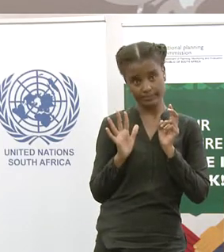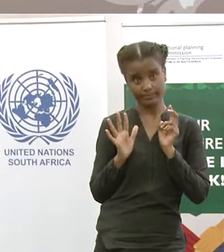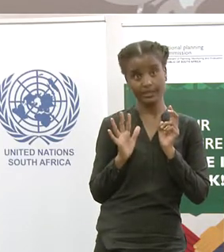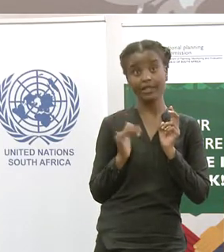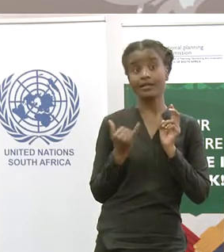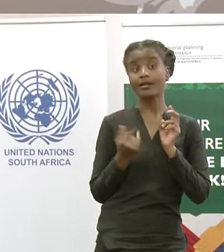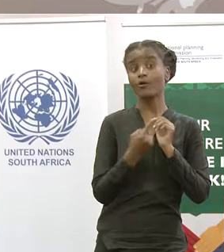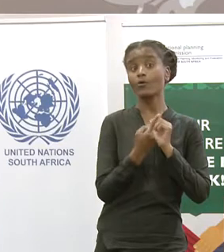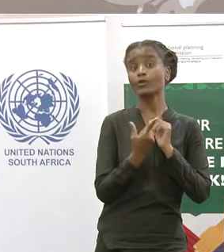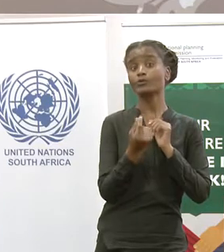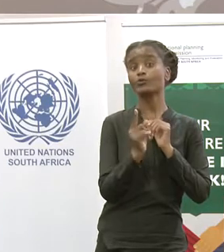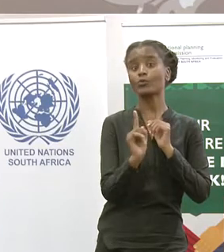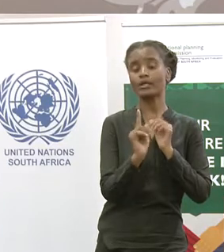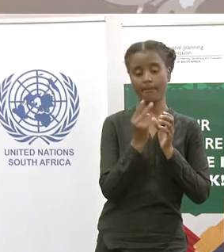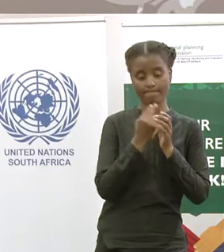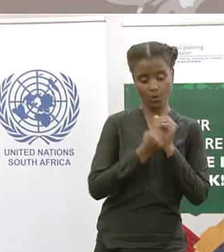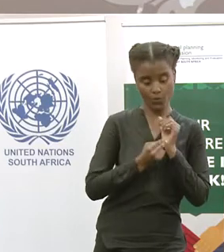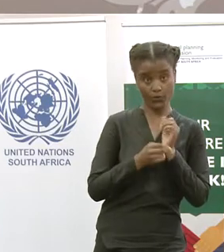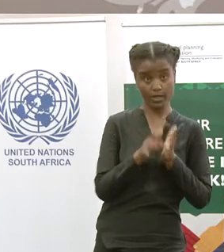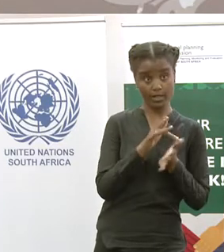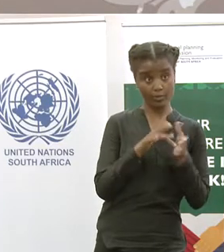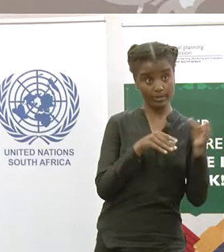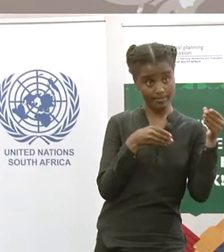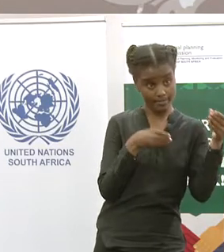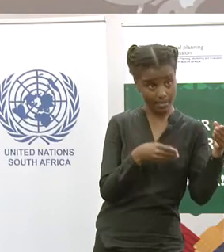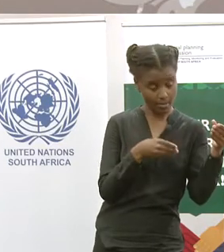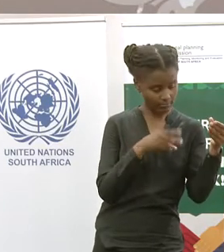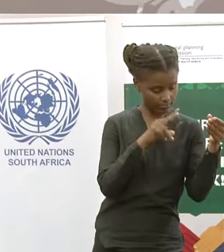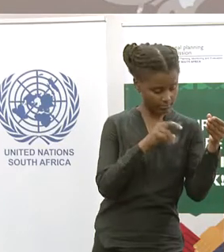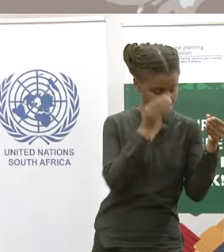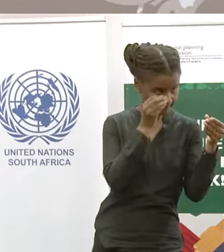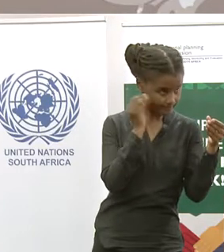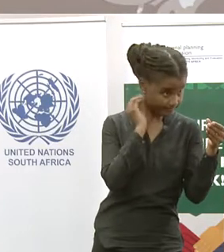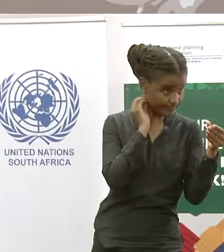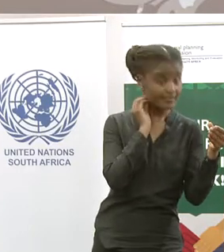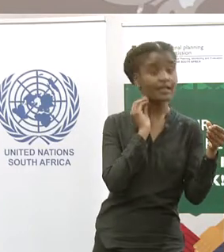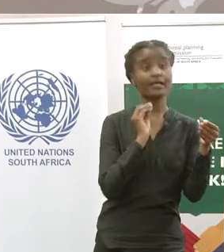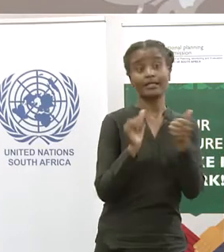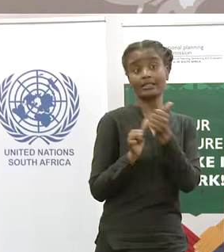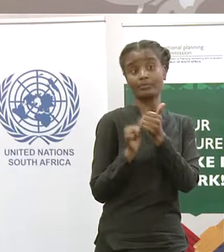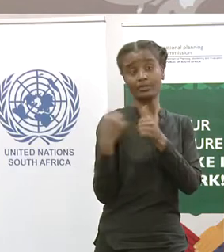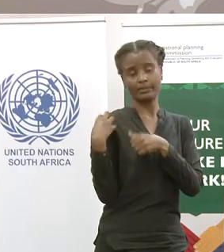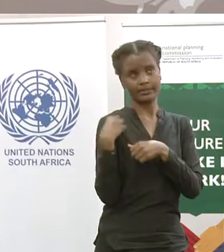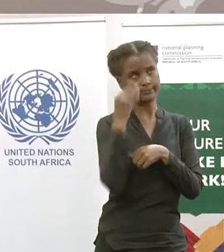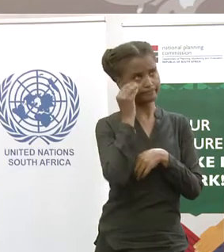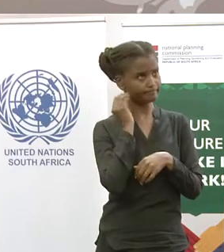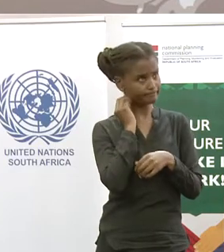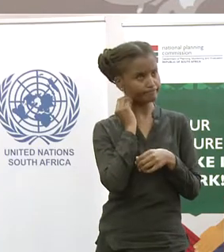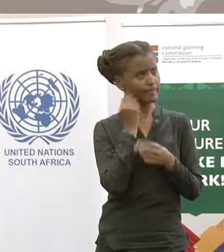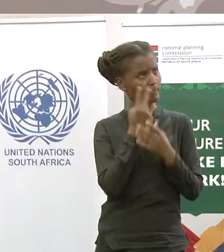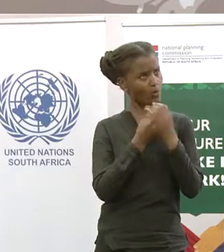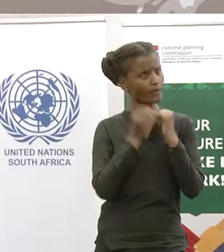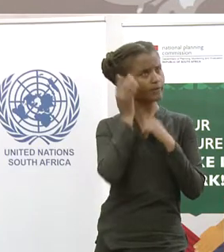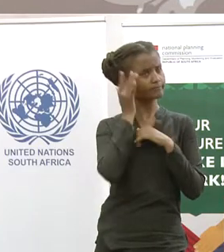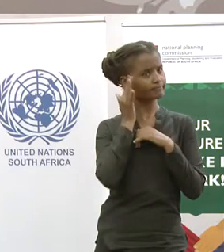use both the position paper and the input to make critical reflections in terms of the issues that have been